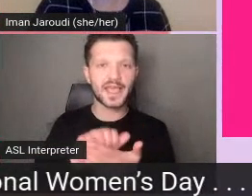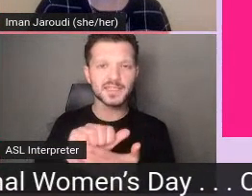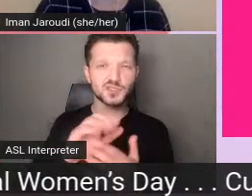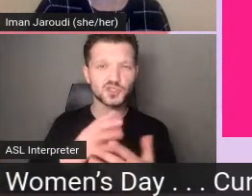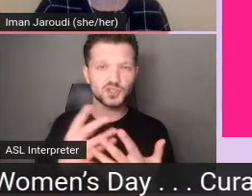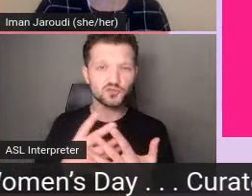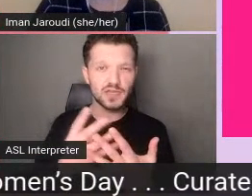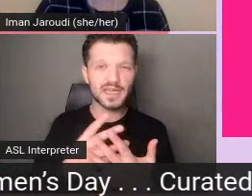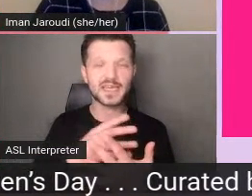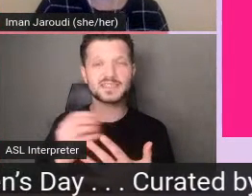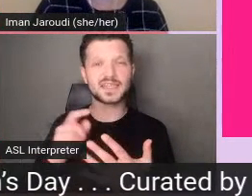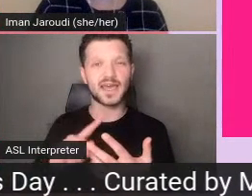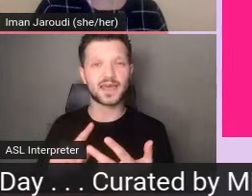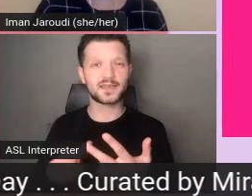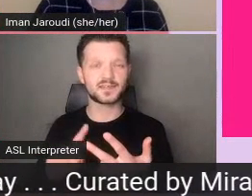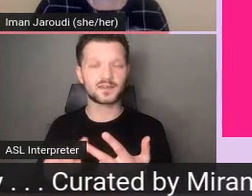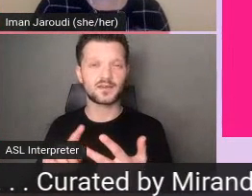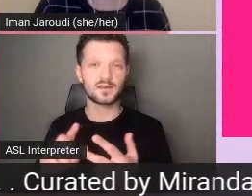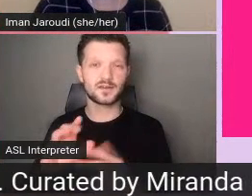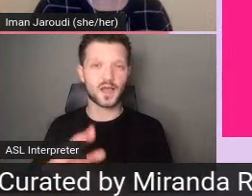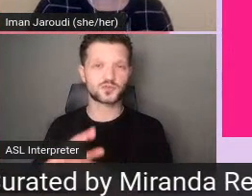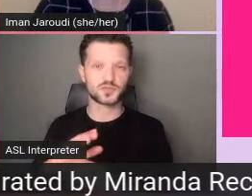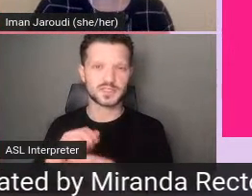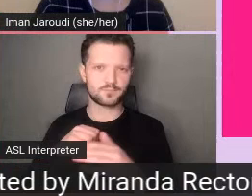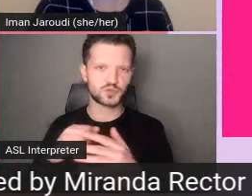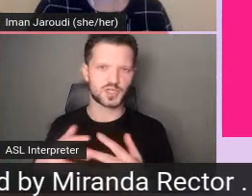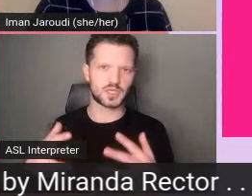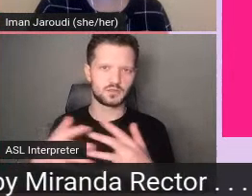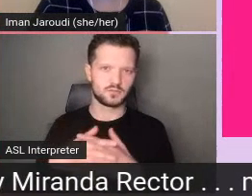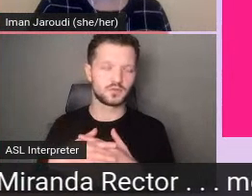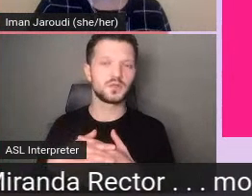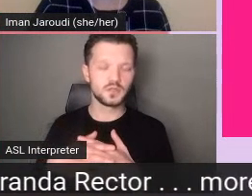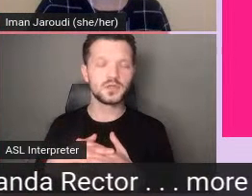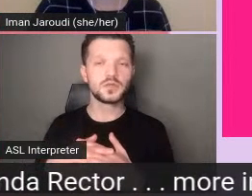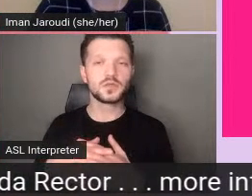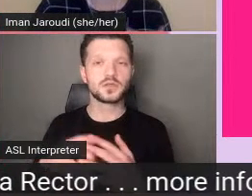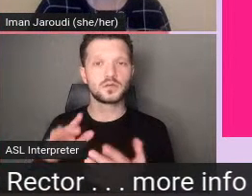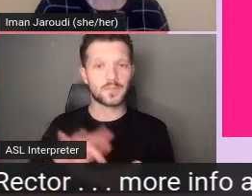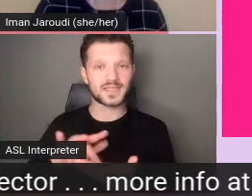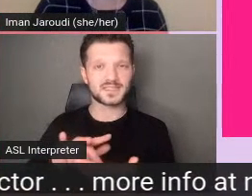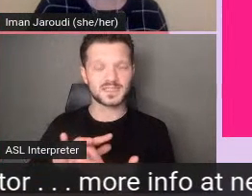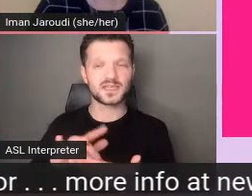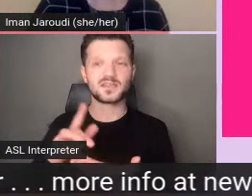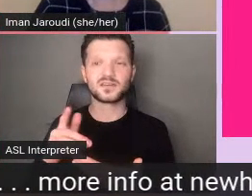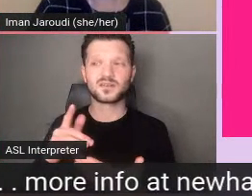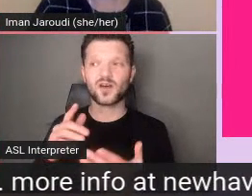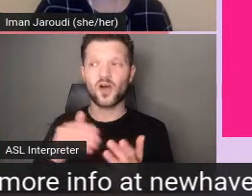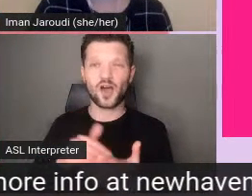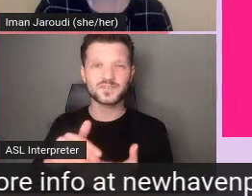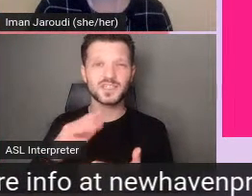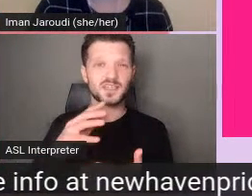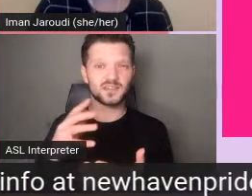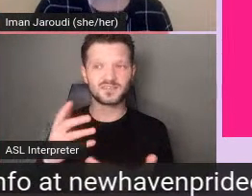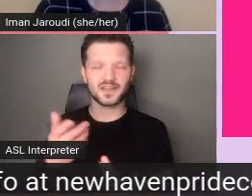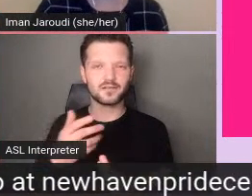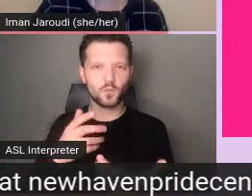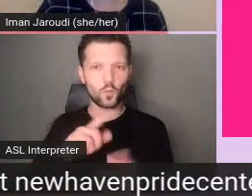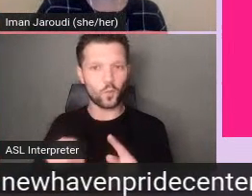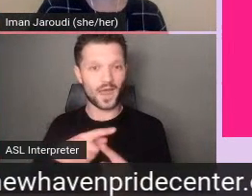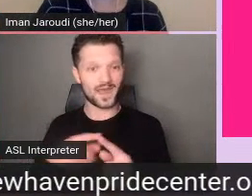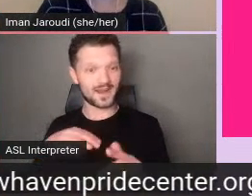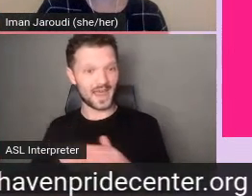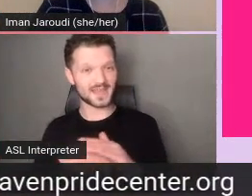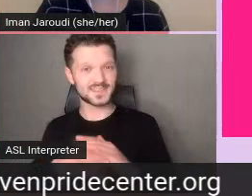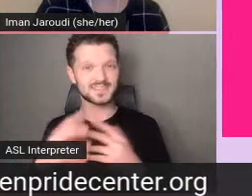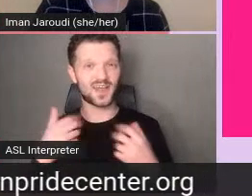provision. But even when trans folks are able to access healthcare, it is often not holistic or comprehensive. Without